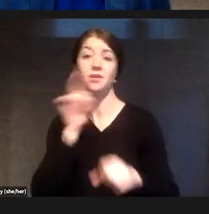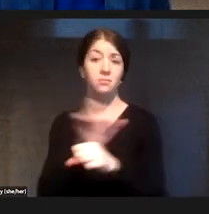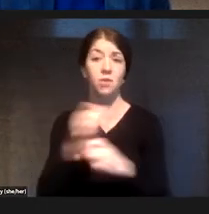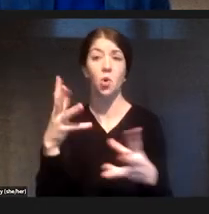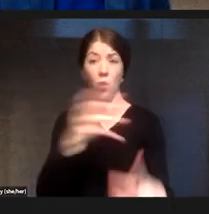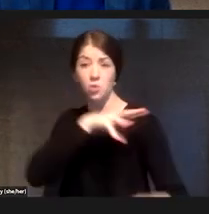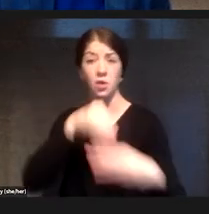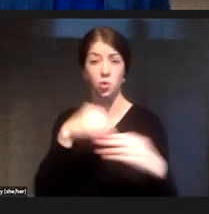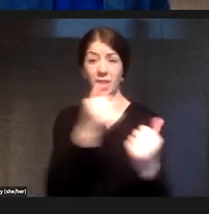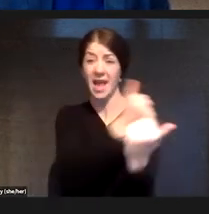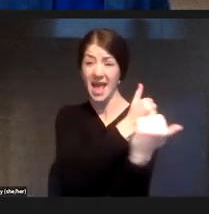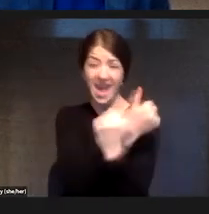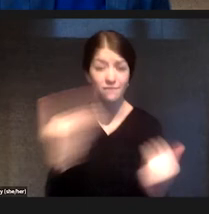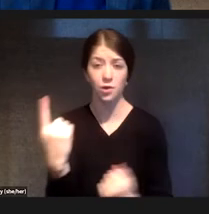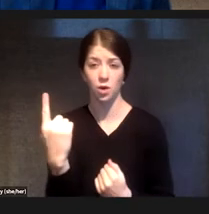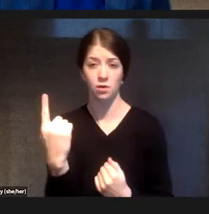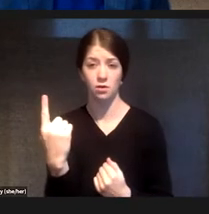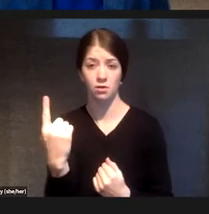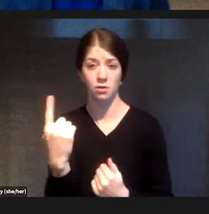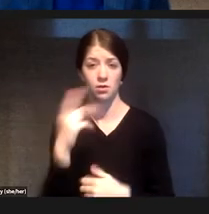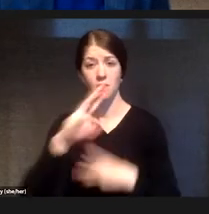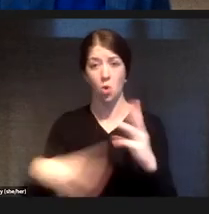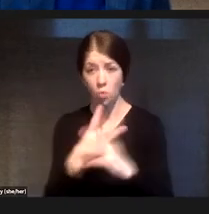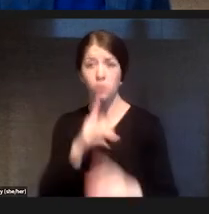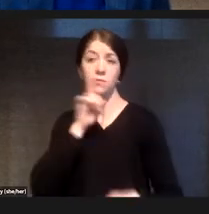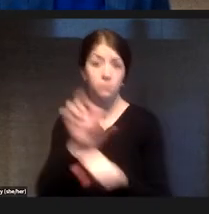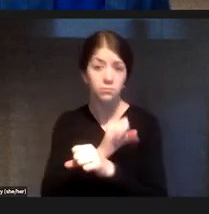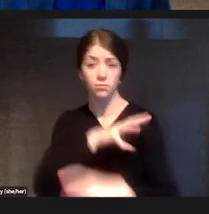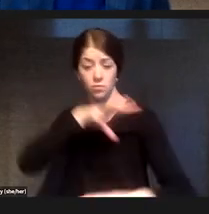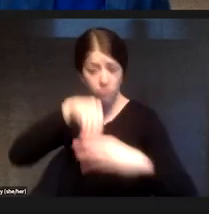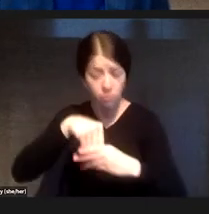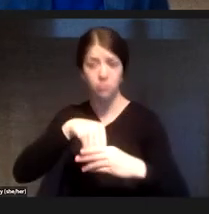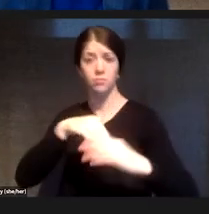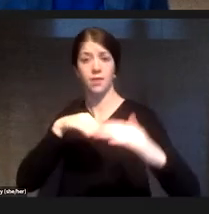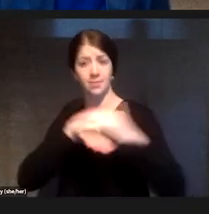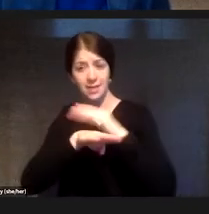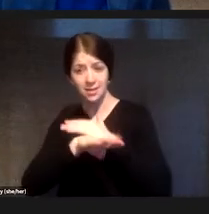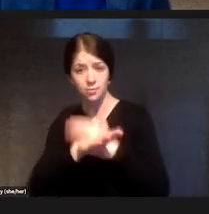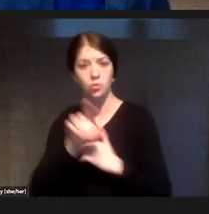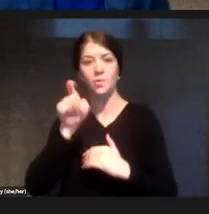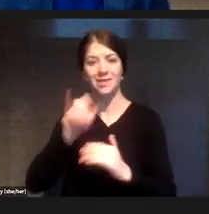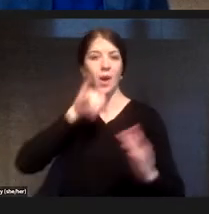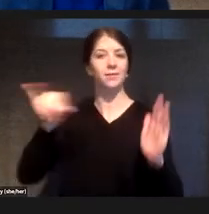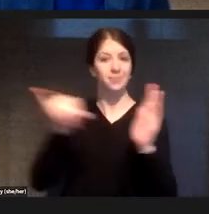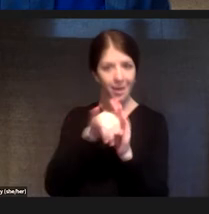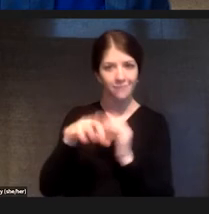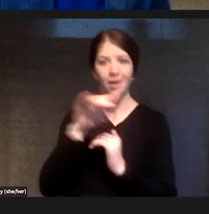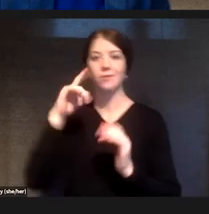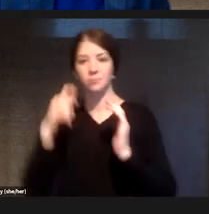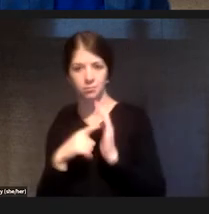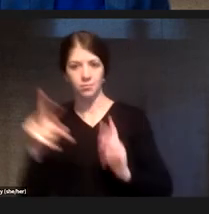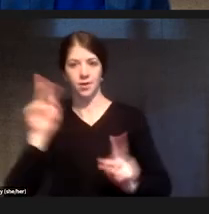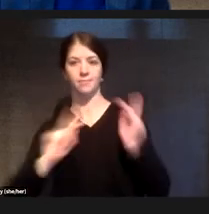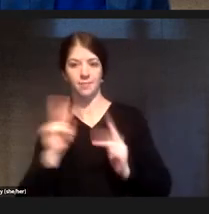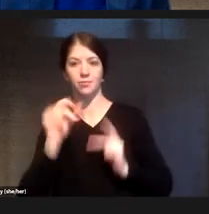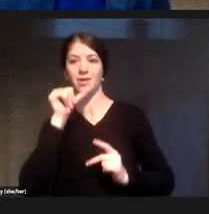if we truly want to make a world that is inclusive and accessible, we need to identify and recognize those that are not in